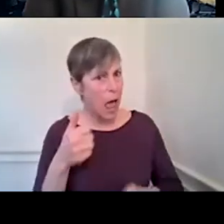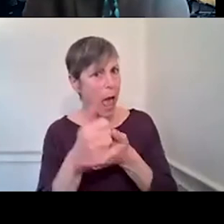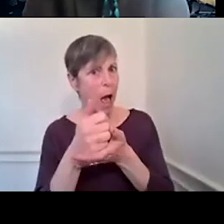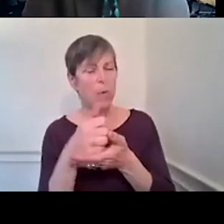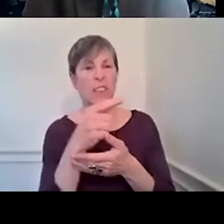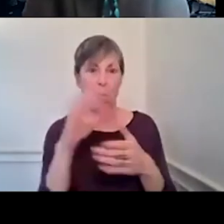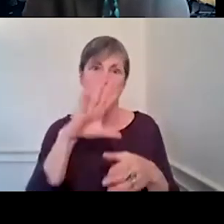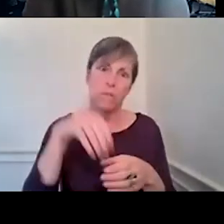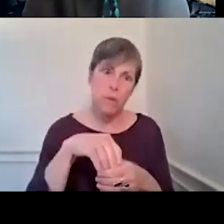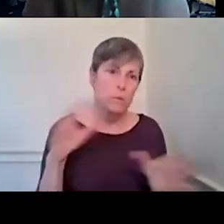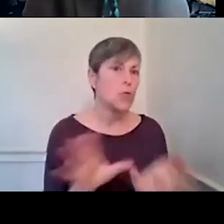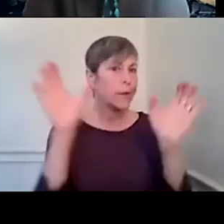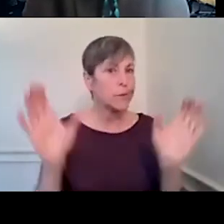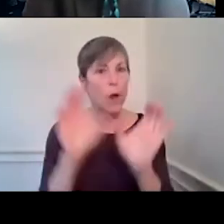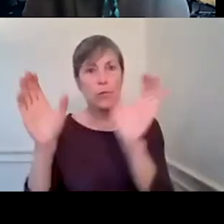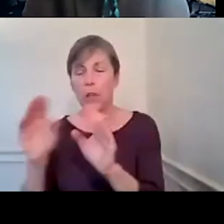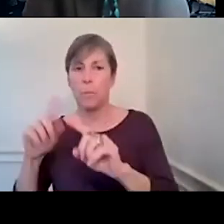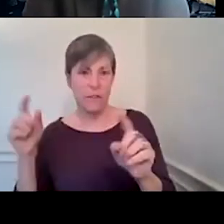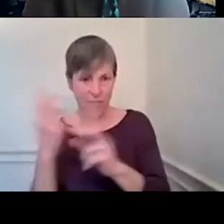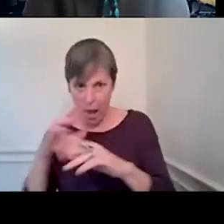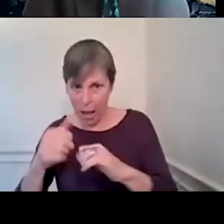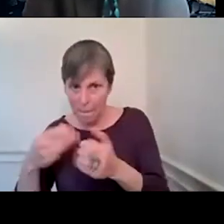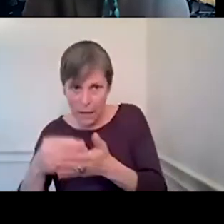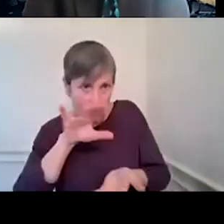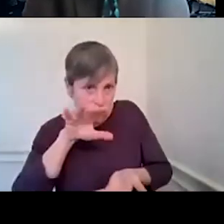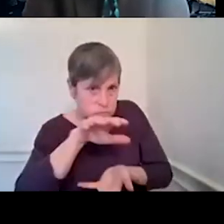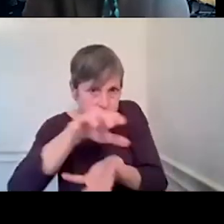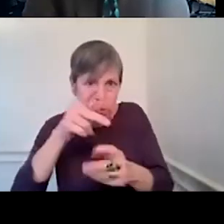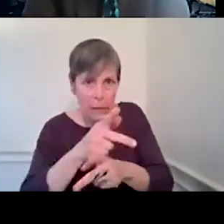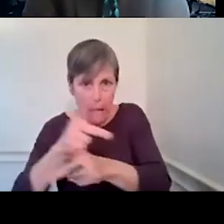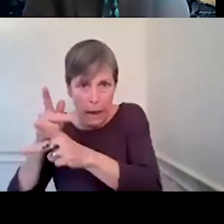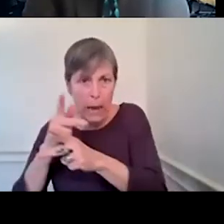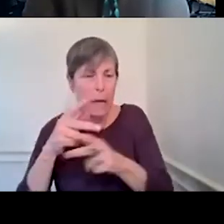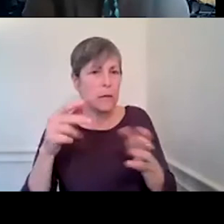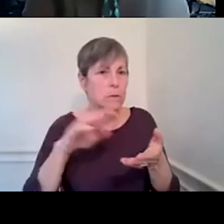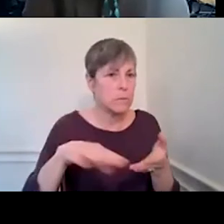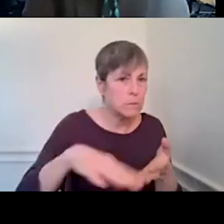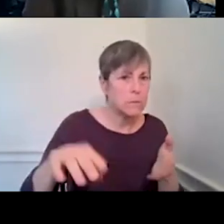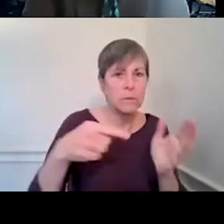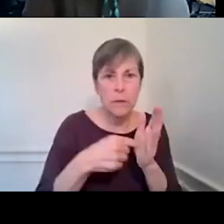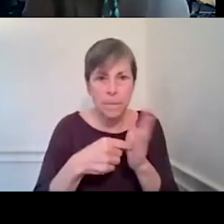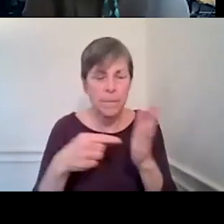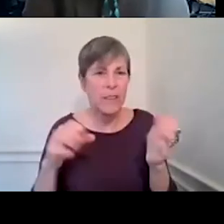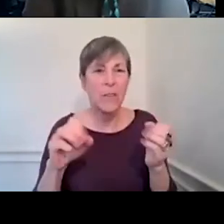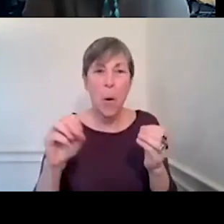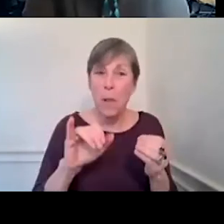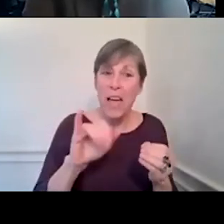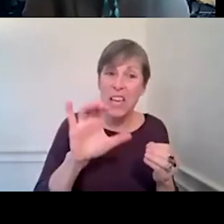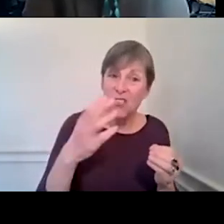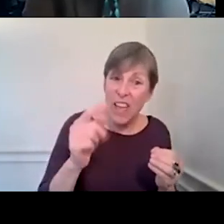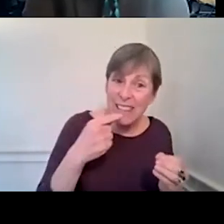lending. So anyway, I found that I think Chad and Michelle mentioned something about you have to do something that you